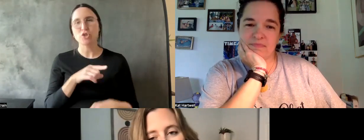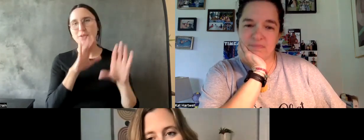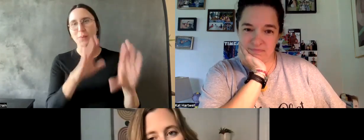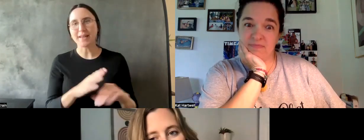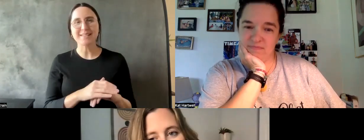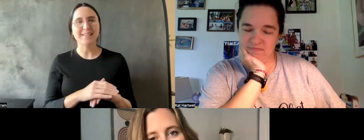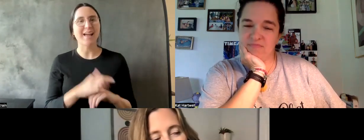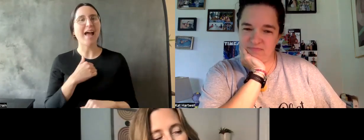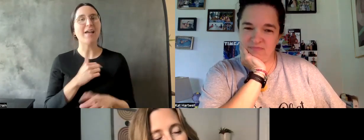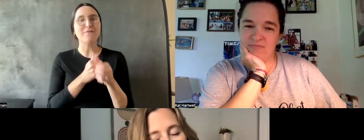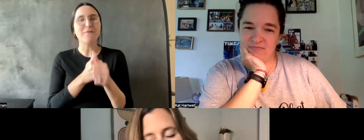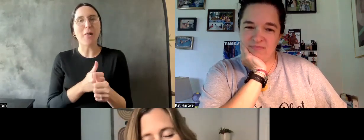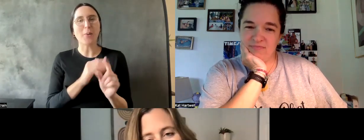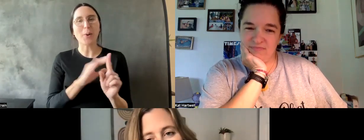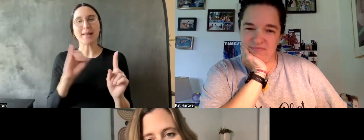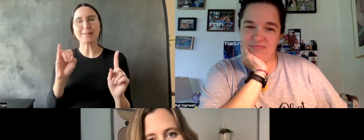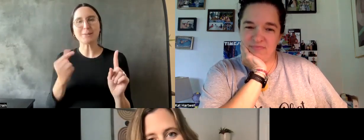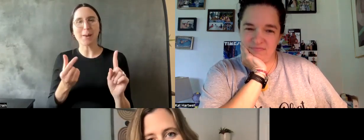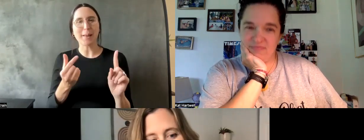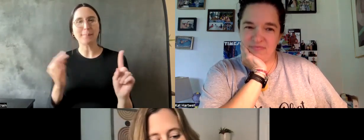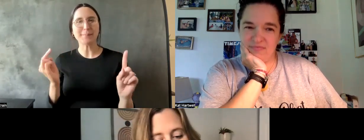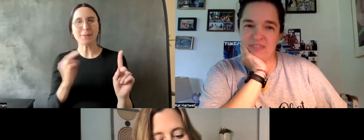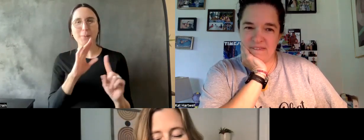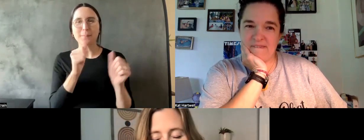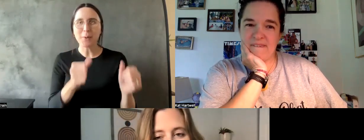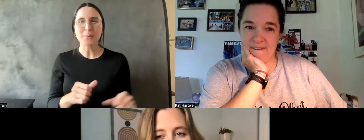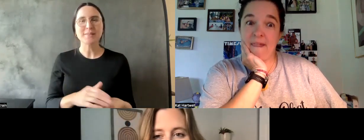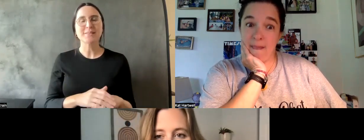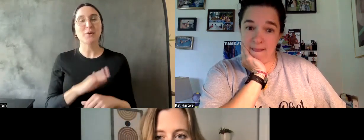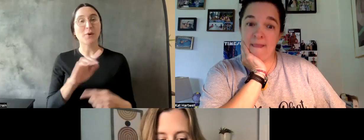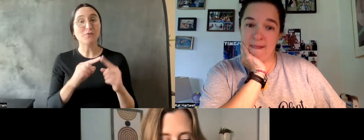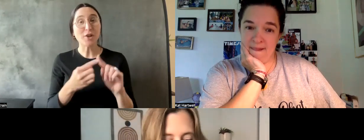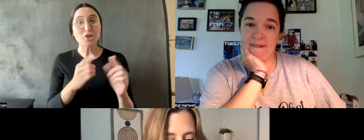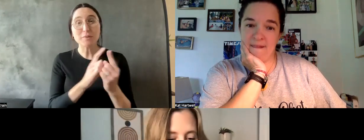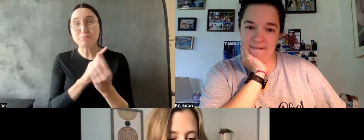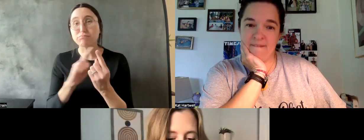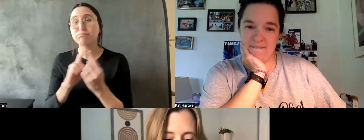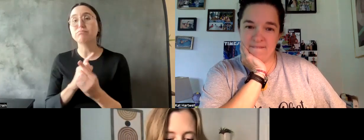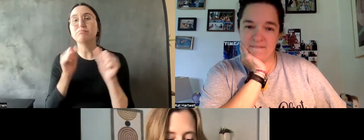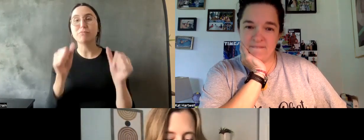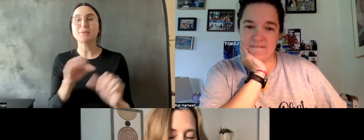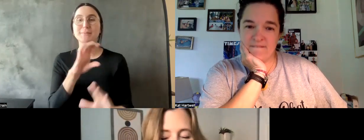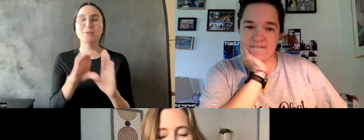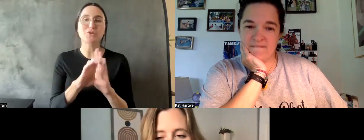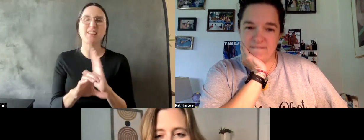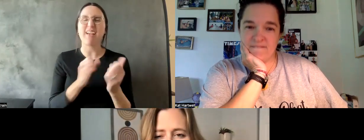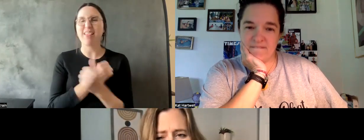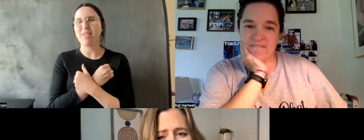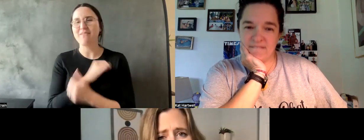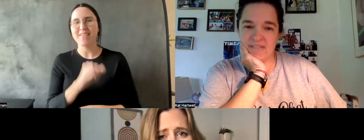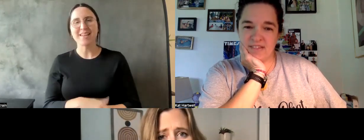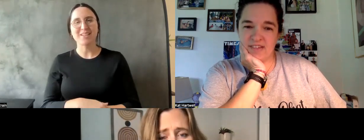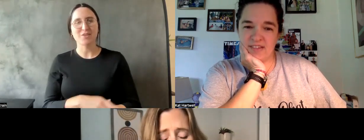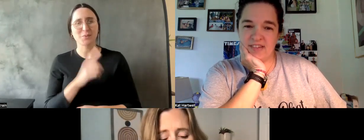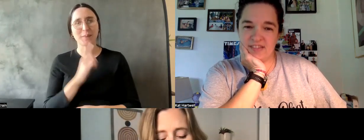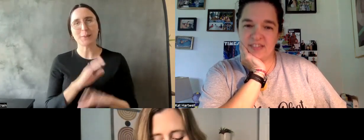following her on Instagram. I love like seeing all the the friendships that she has, and And it's just, yeah, she's just a